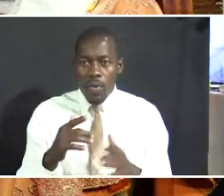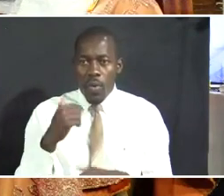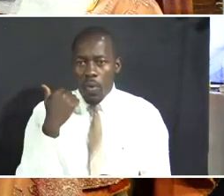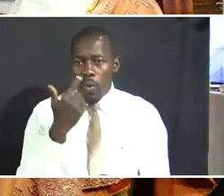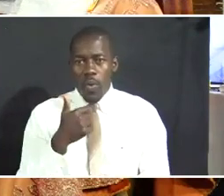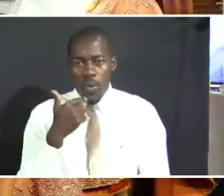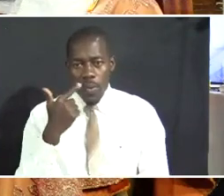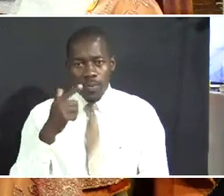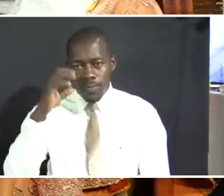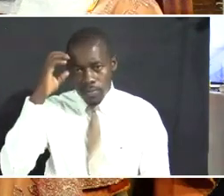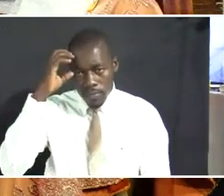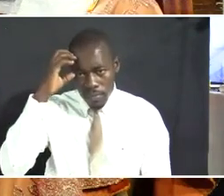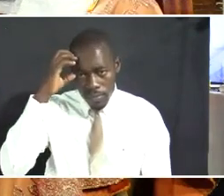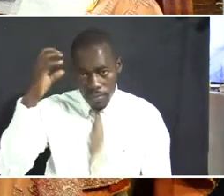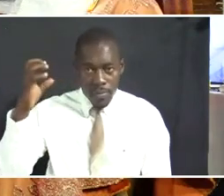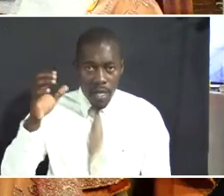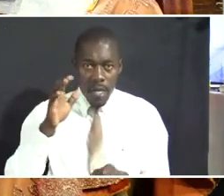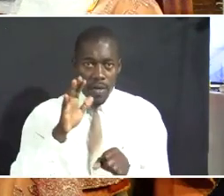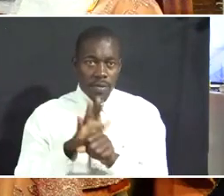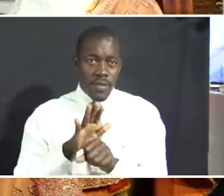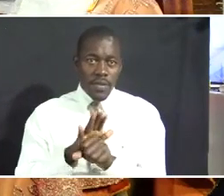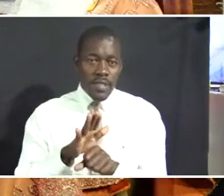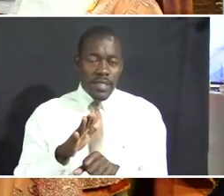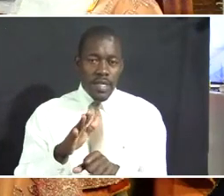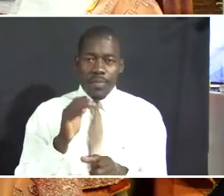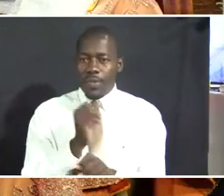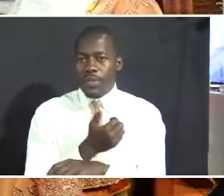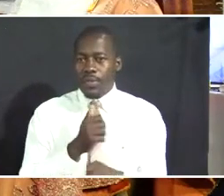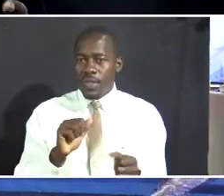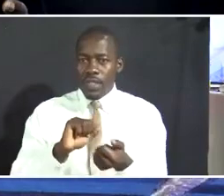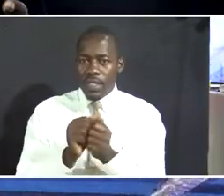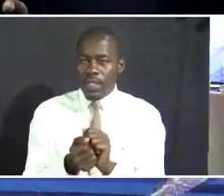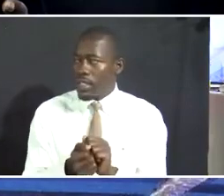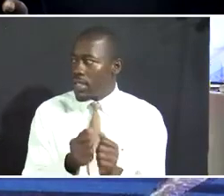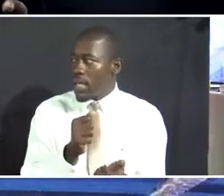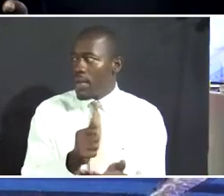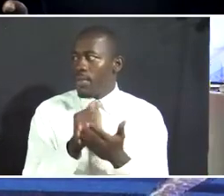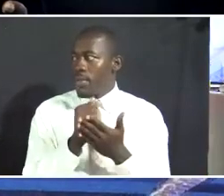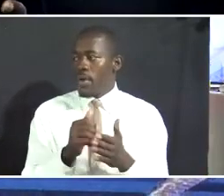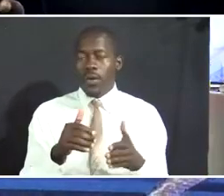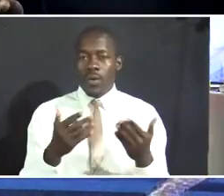change? There are others here.